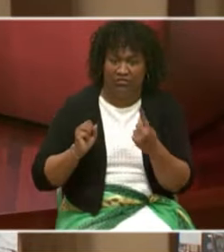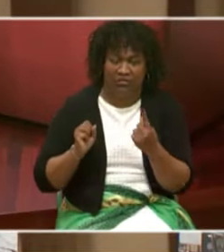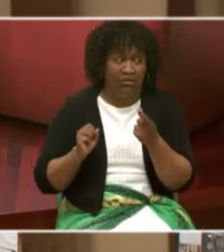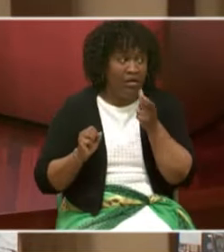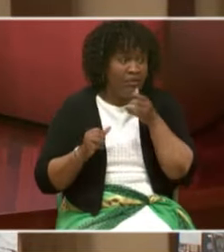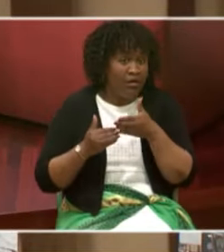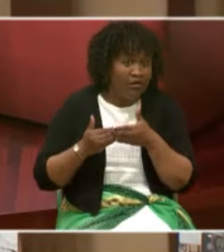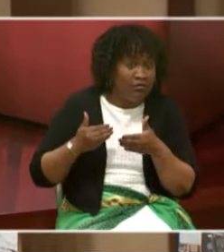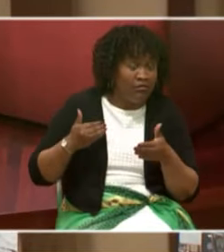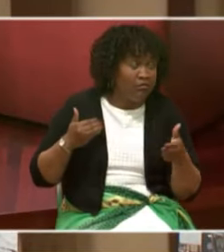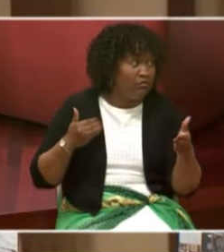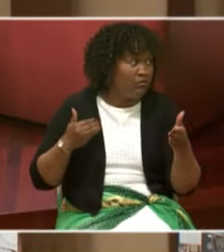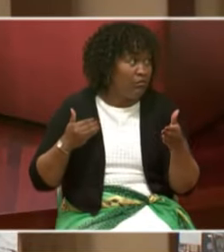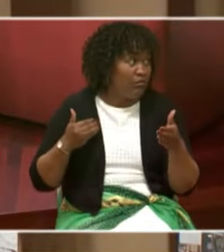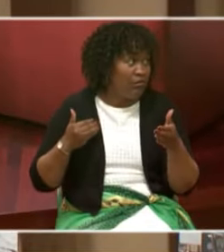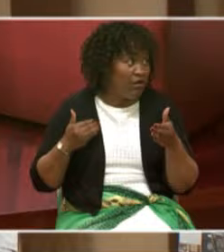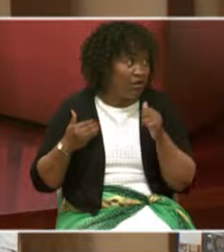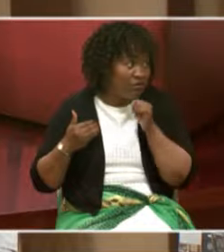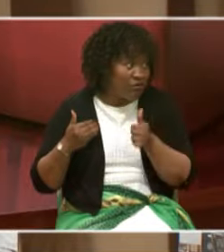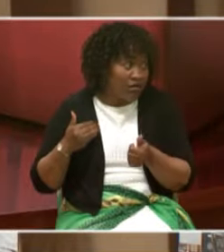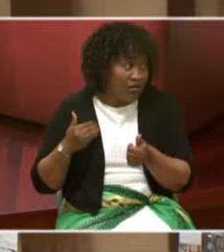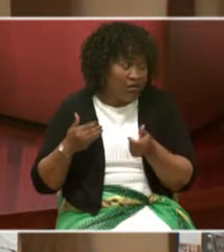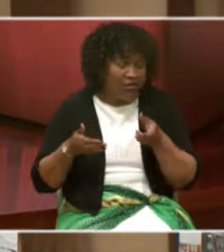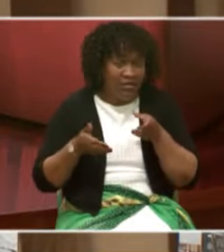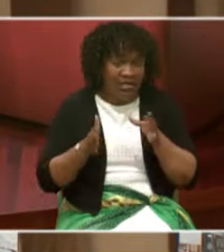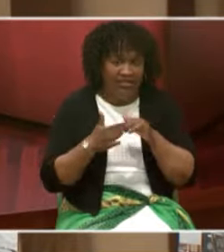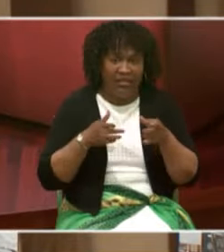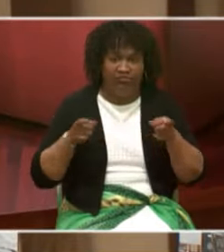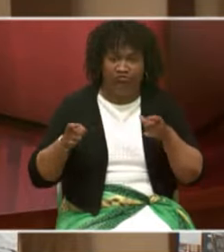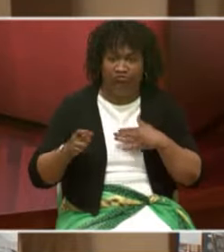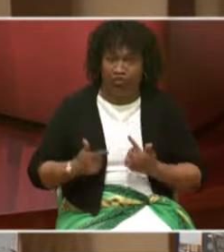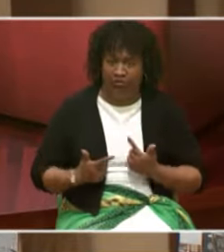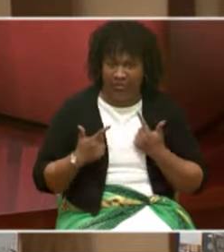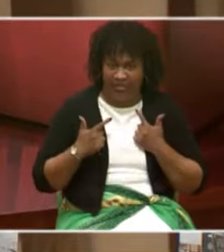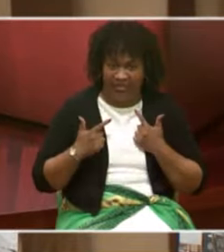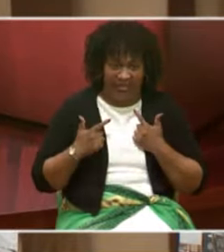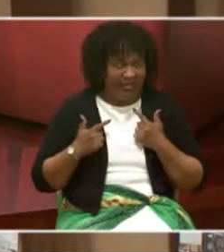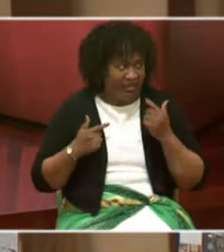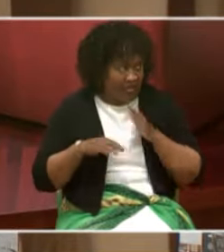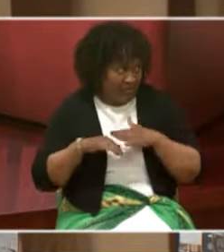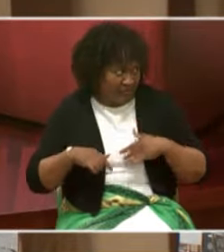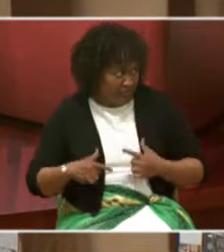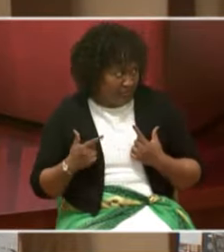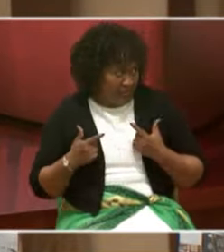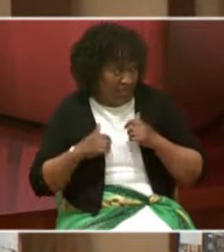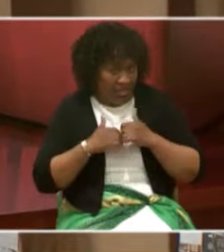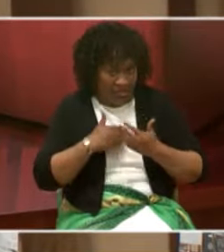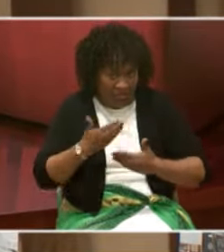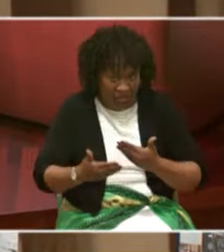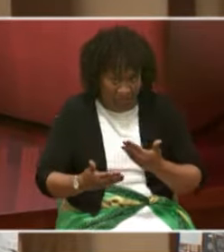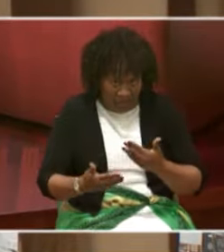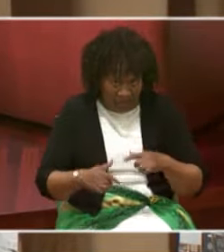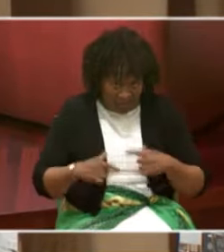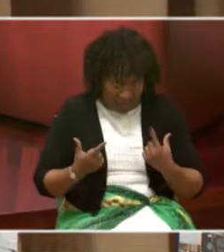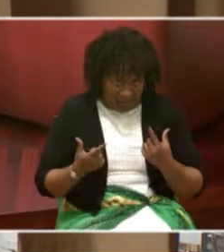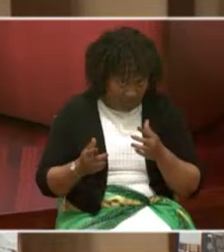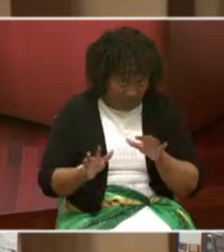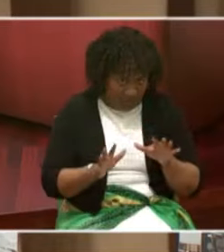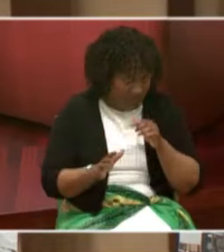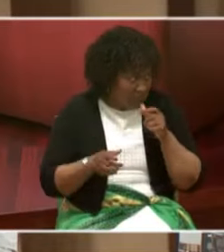But he came up and he spoke and gave an unbelievable speech. And at one point he said to